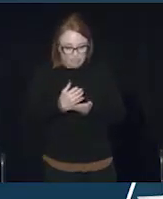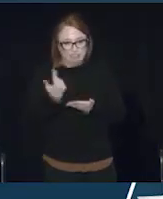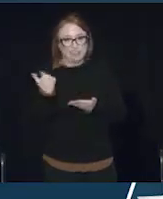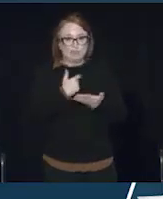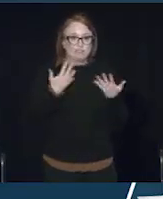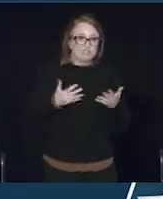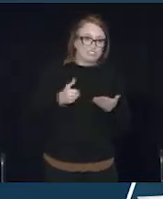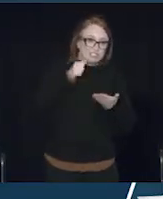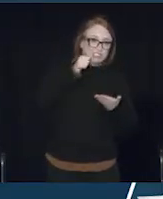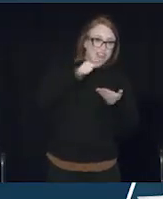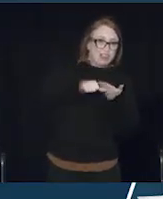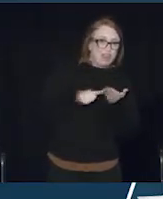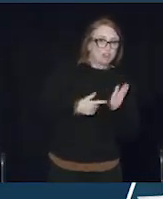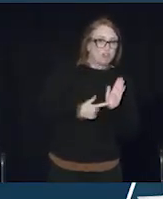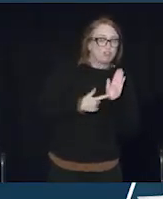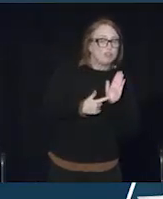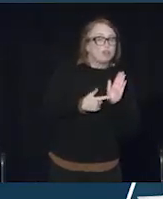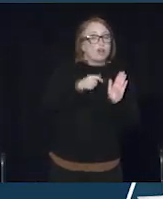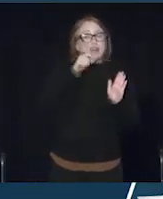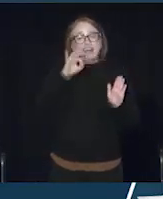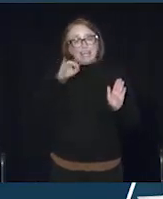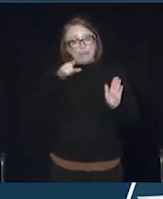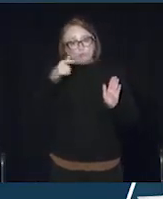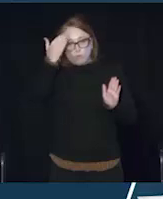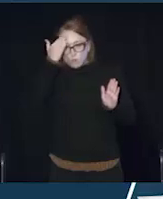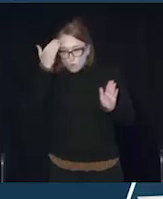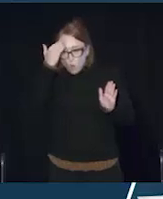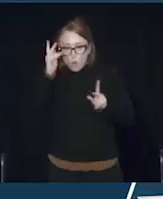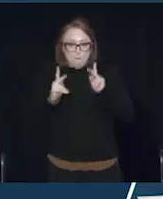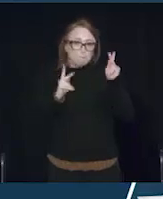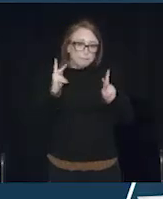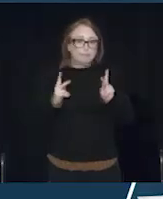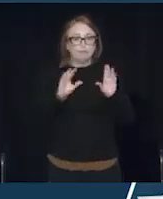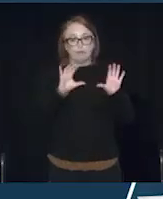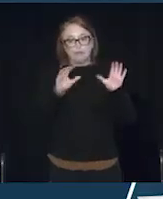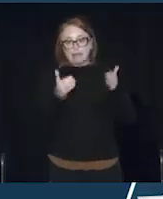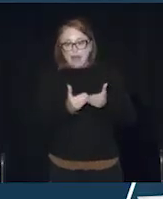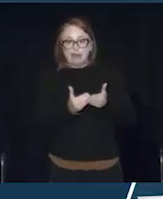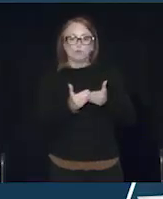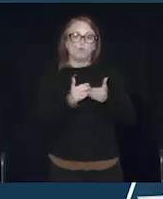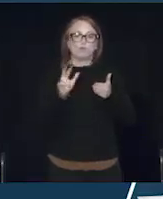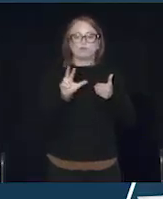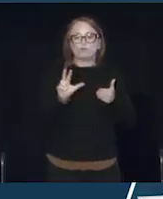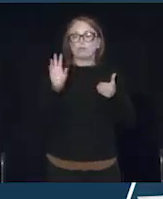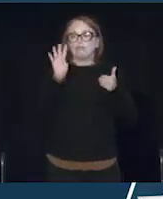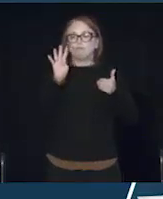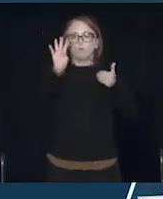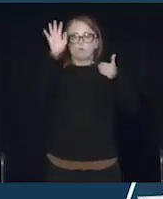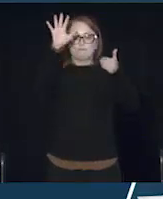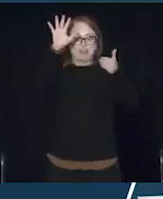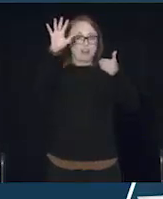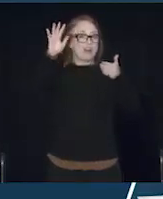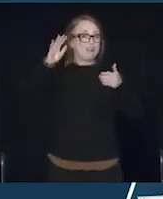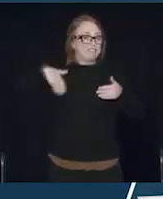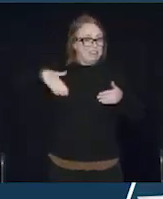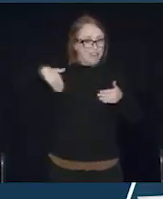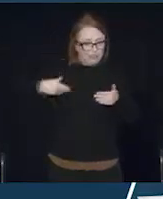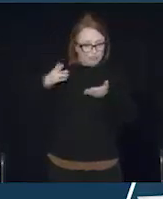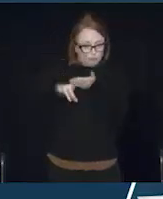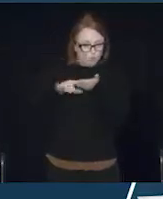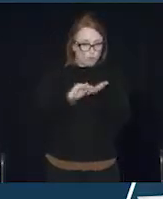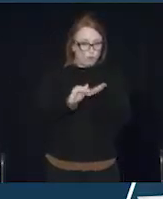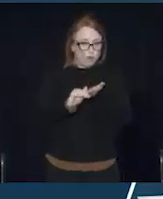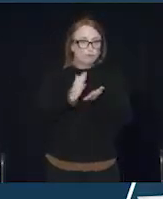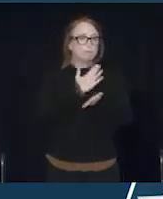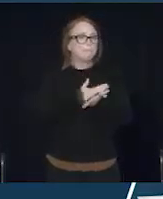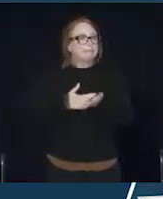if you are aware of anybody who's in priority categories 3, 4, and 5 who have not enrolled in the iBudget waiver, please remind them that they need